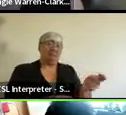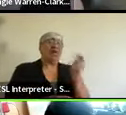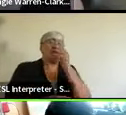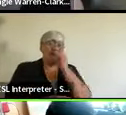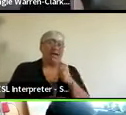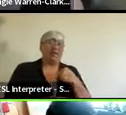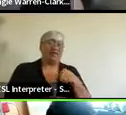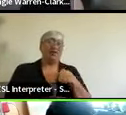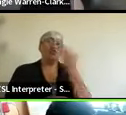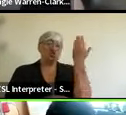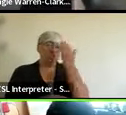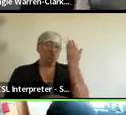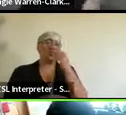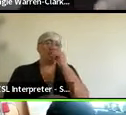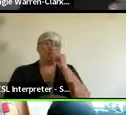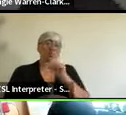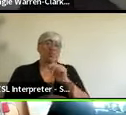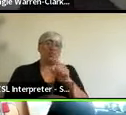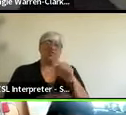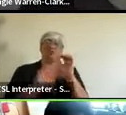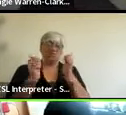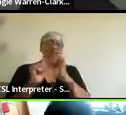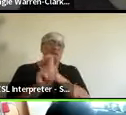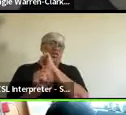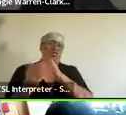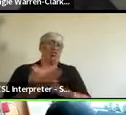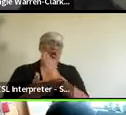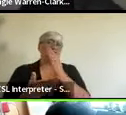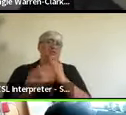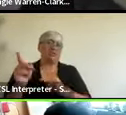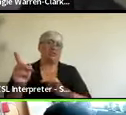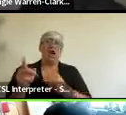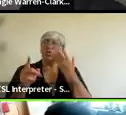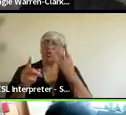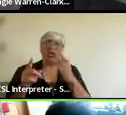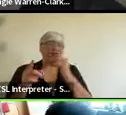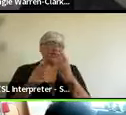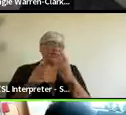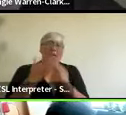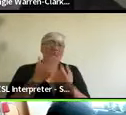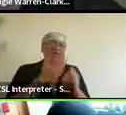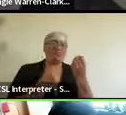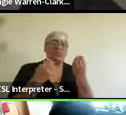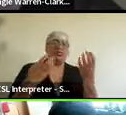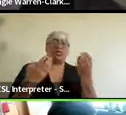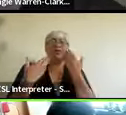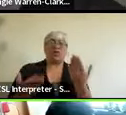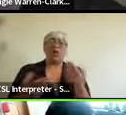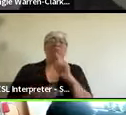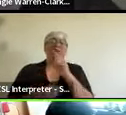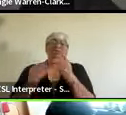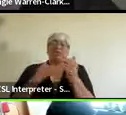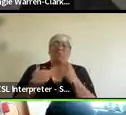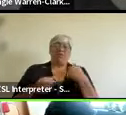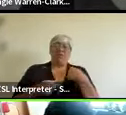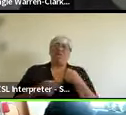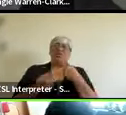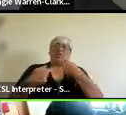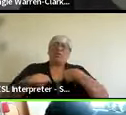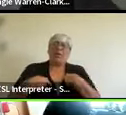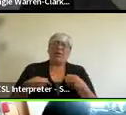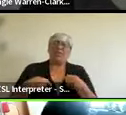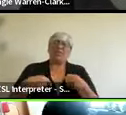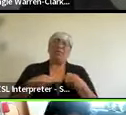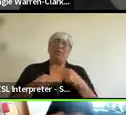Schools have exercised this right. It may be a common occurrence. I can't comment. I was informed that the best thing in the best interest